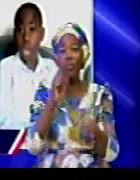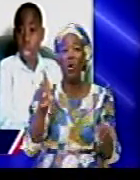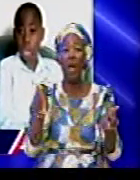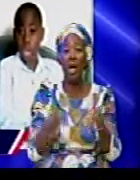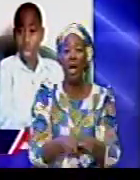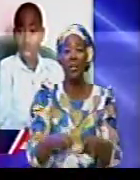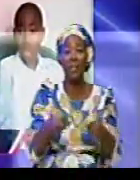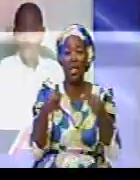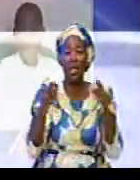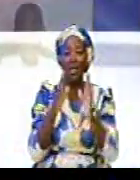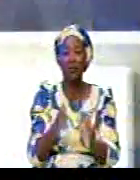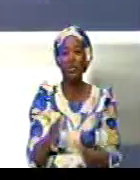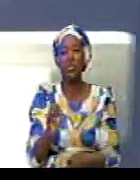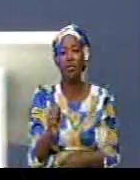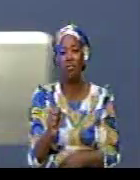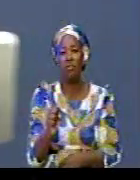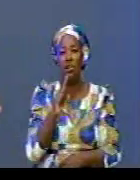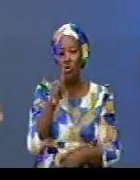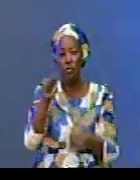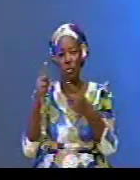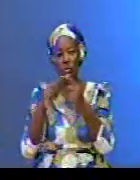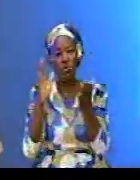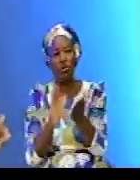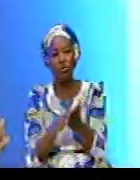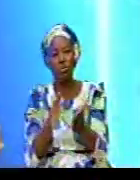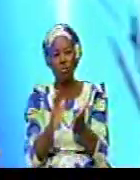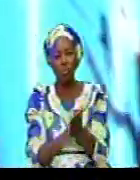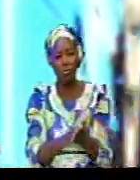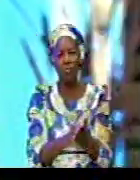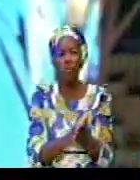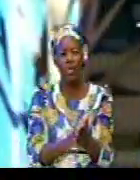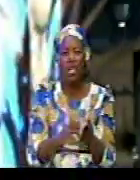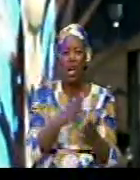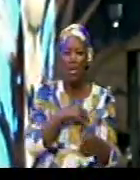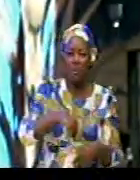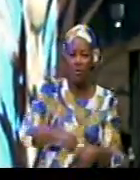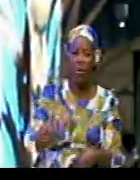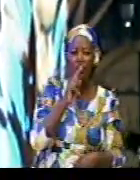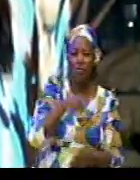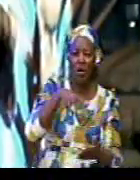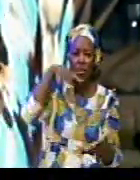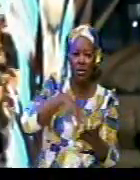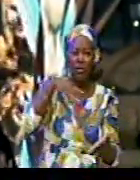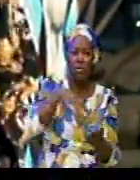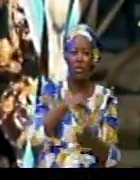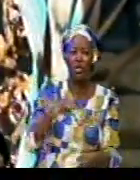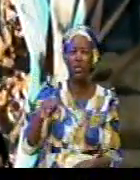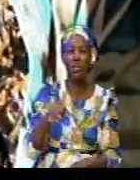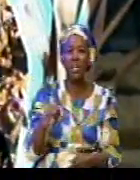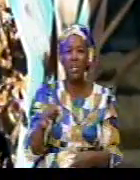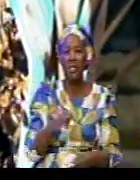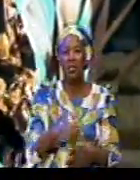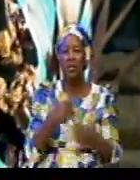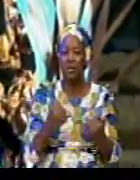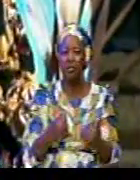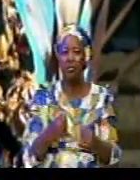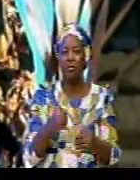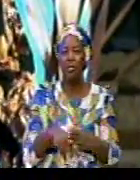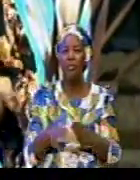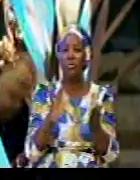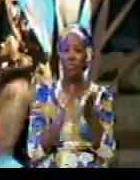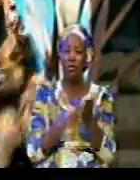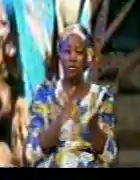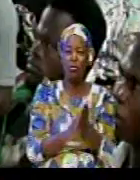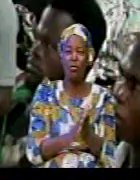have made, because you see everybody as enemies. You go to school, and